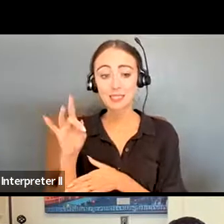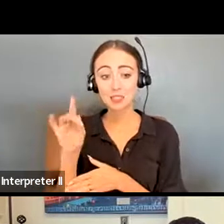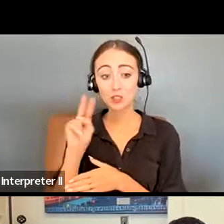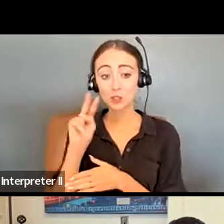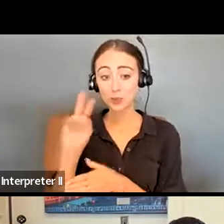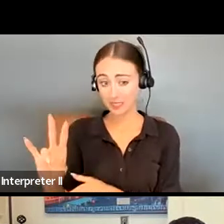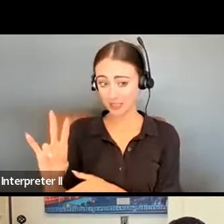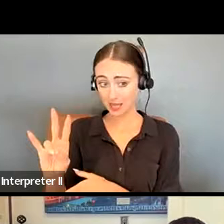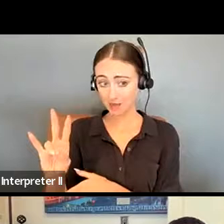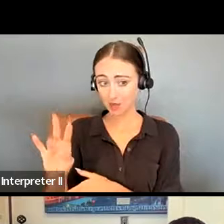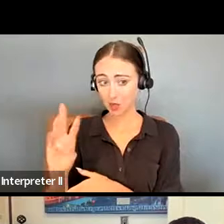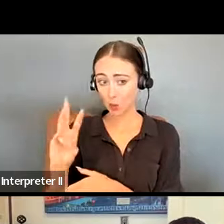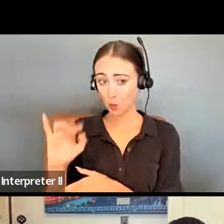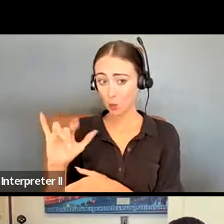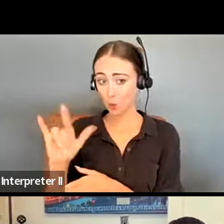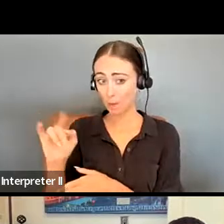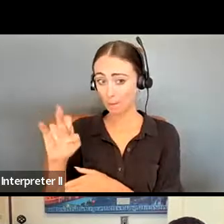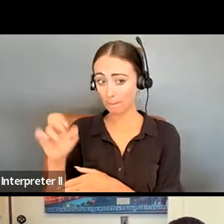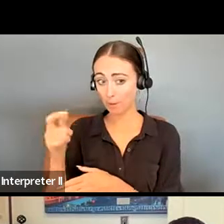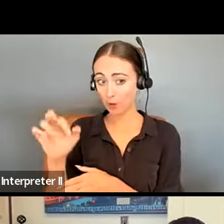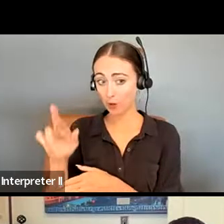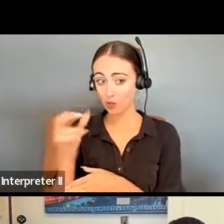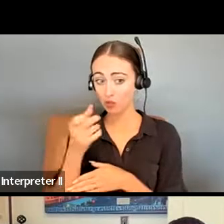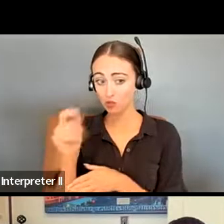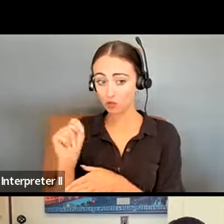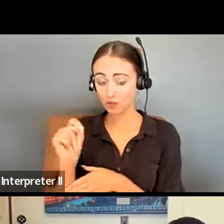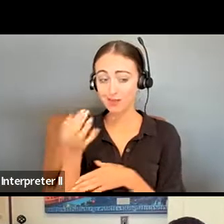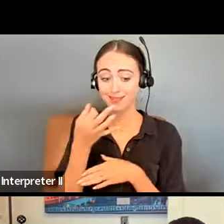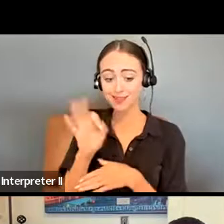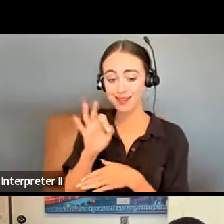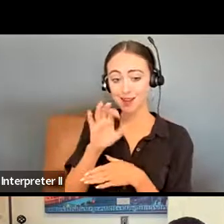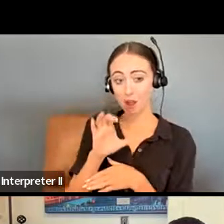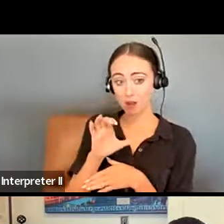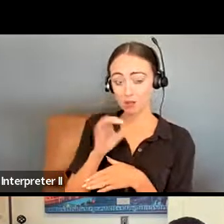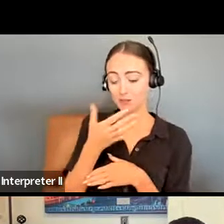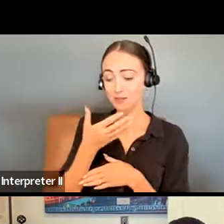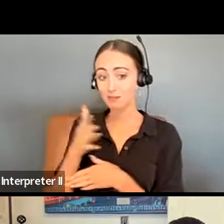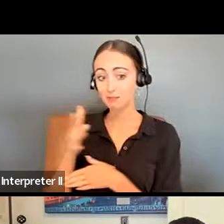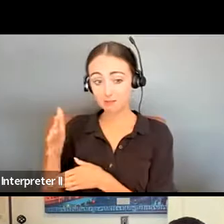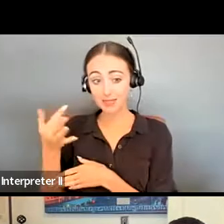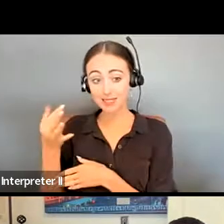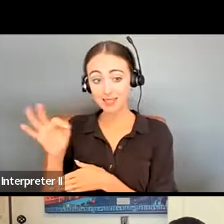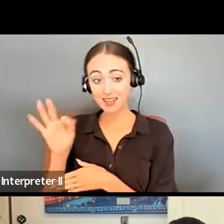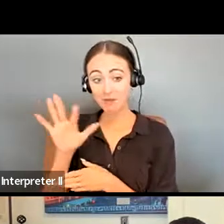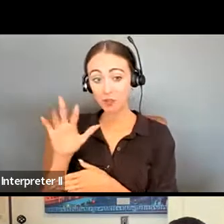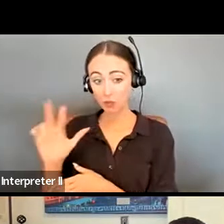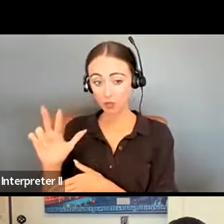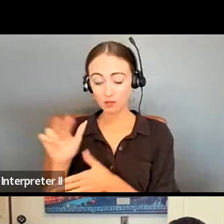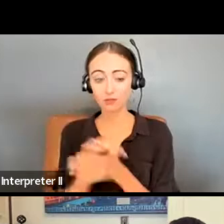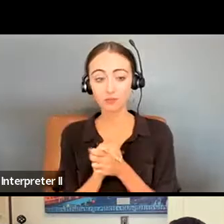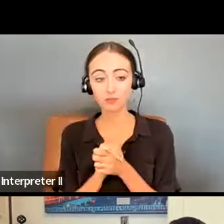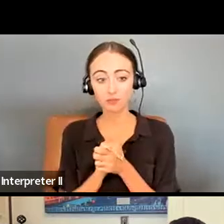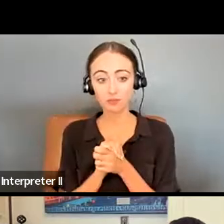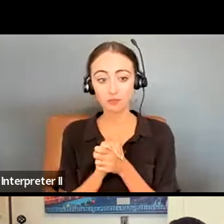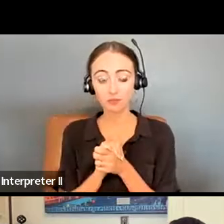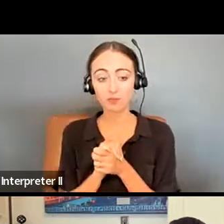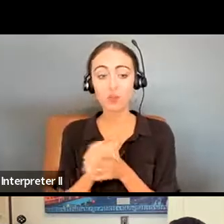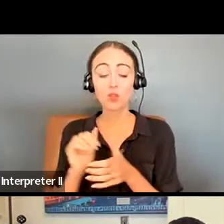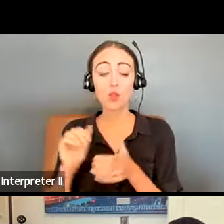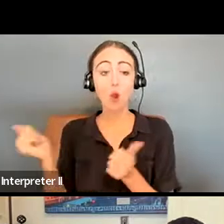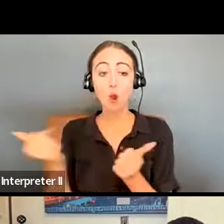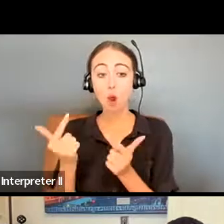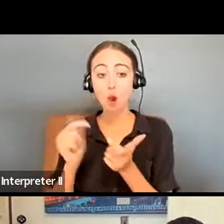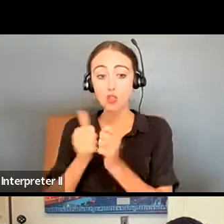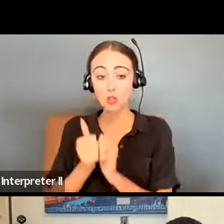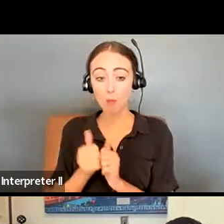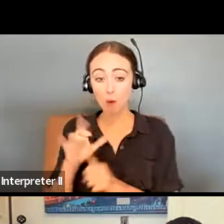1827 Wiltberger Street between 1900 and 1953. The All Sports Club was a